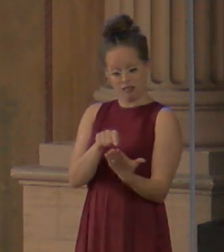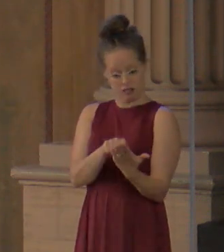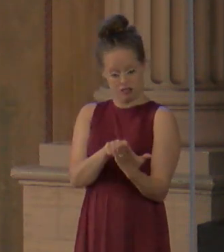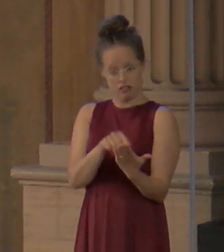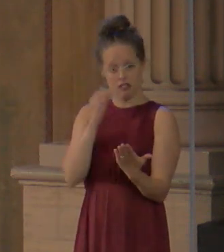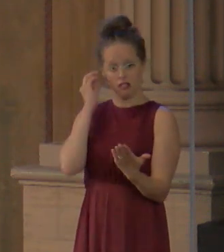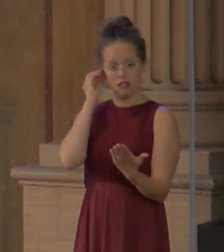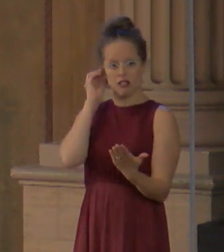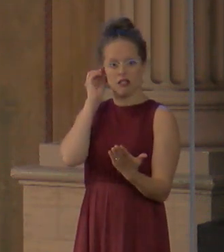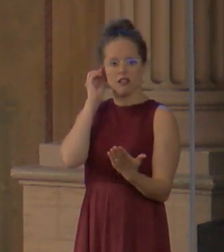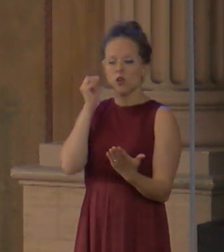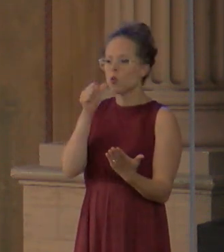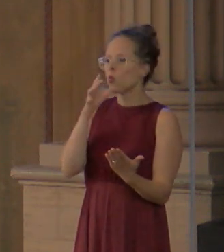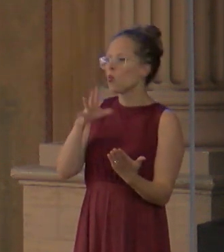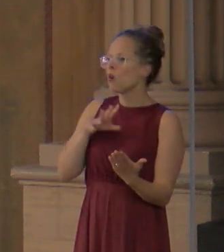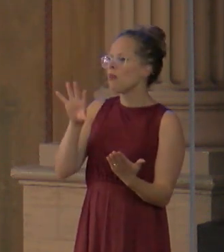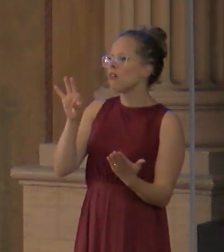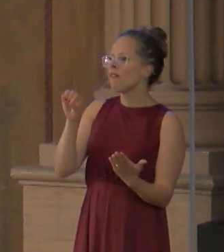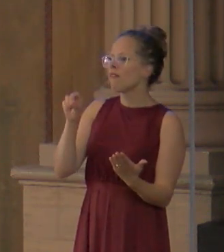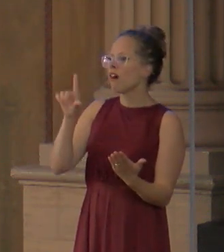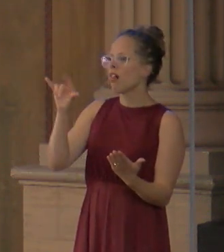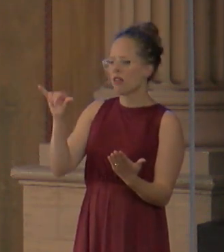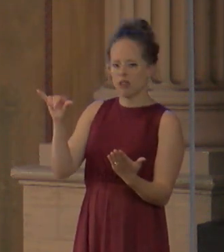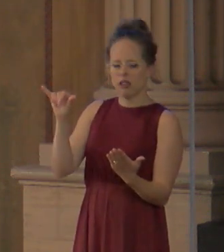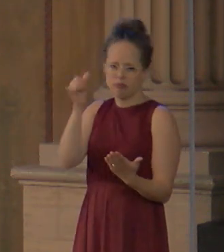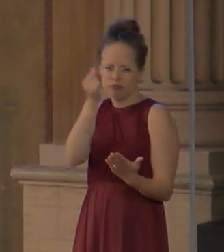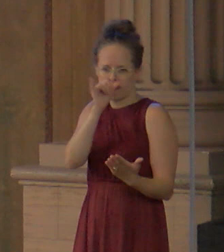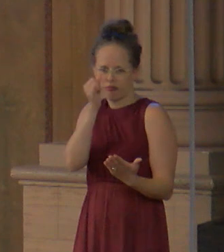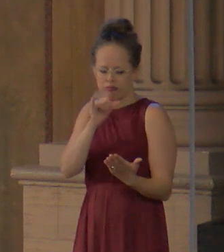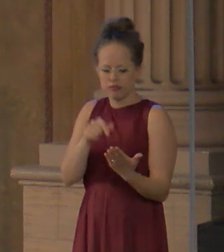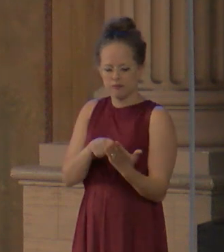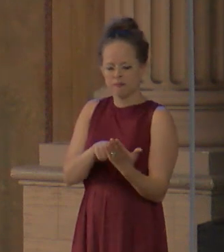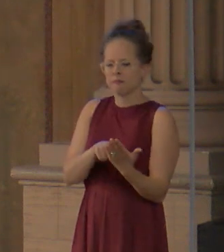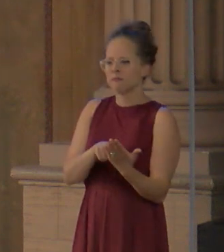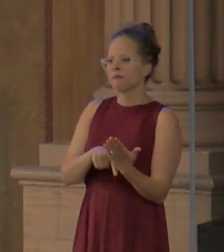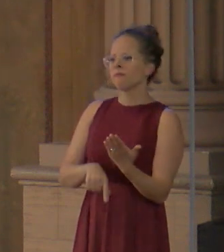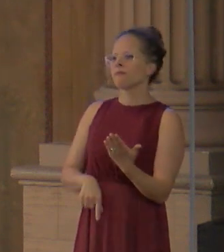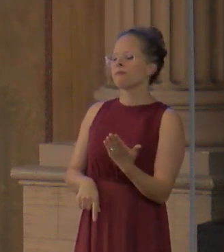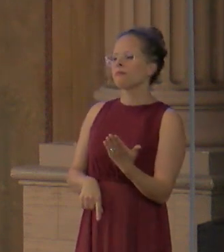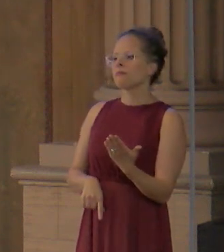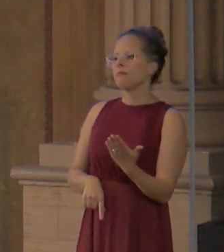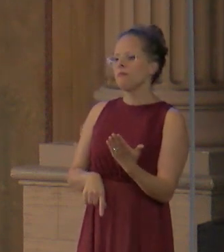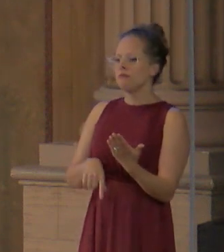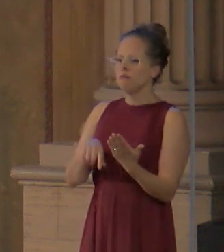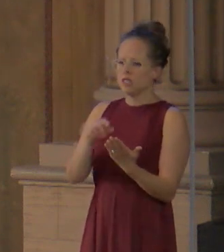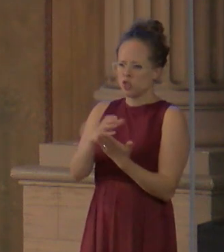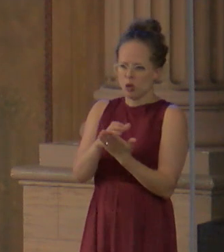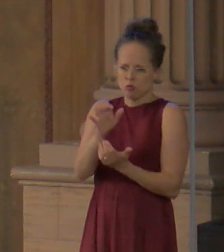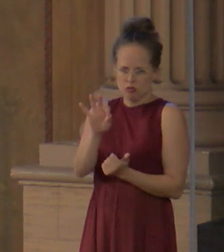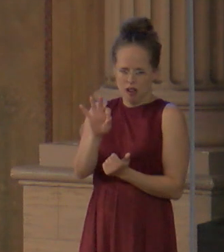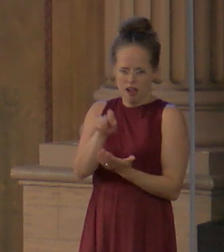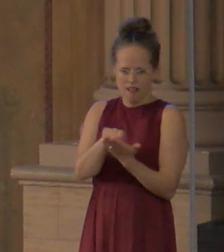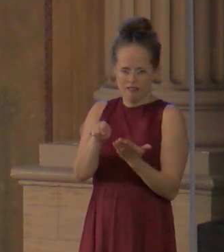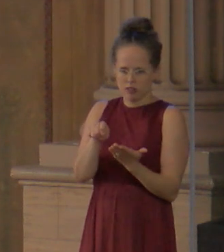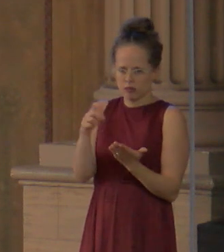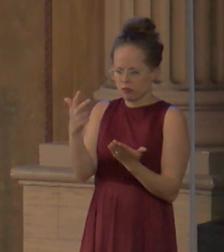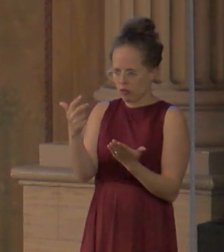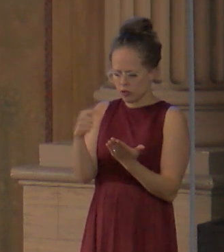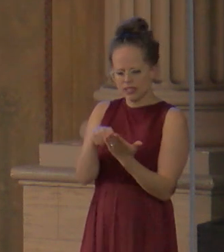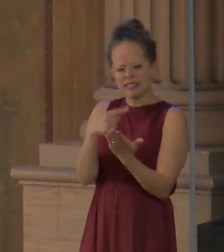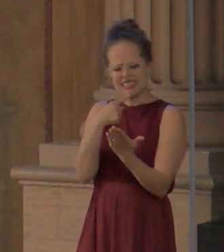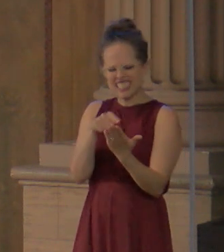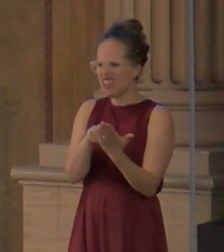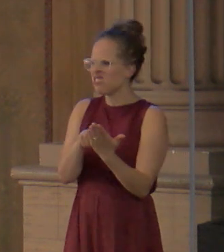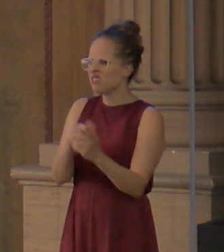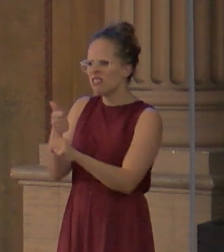from woman folly. On the other hand, this is Proverbs 9, we'll pick up in verse 13. It says, "The woman folly is